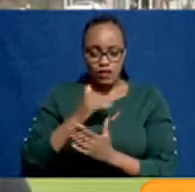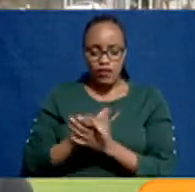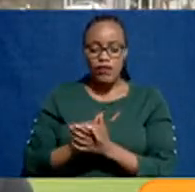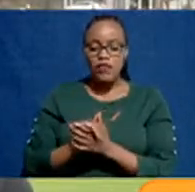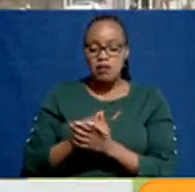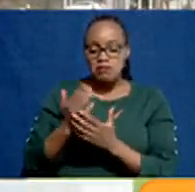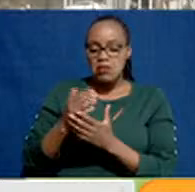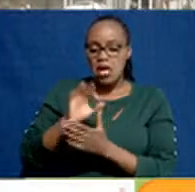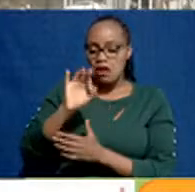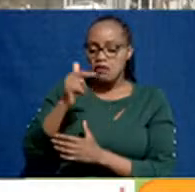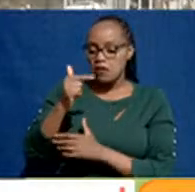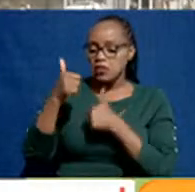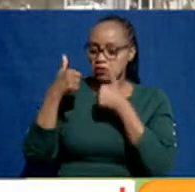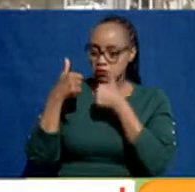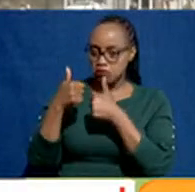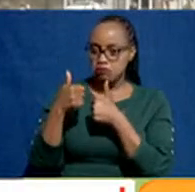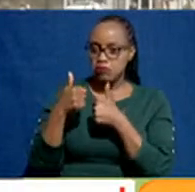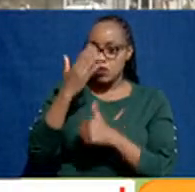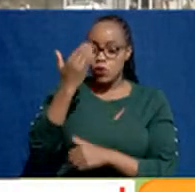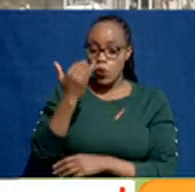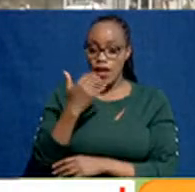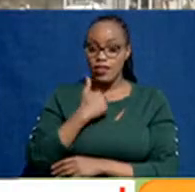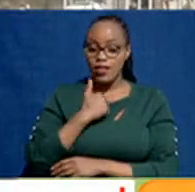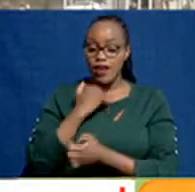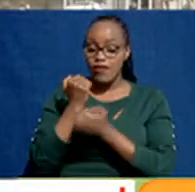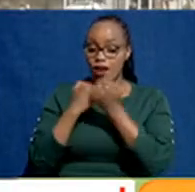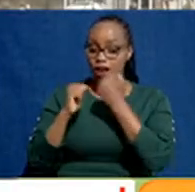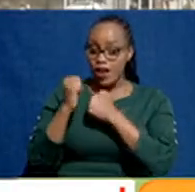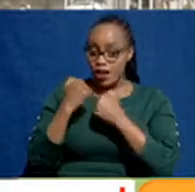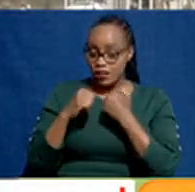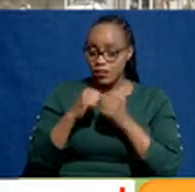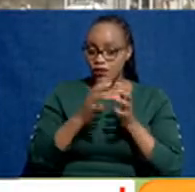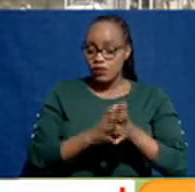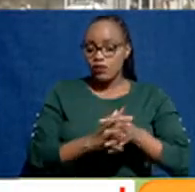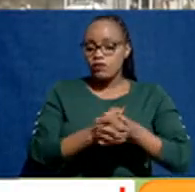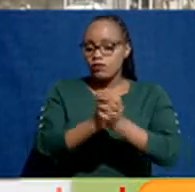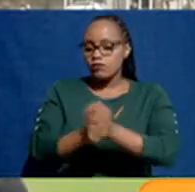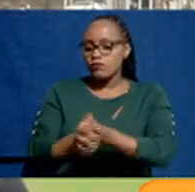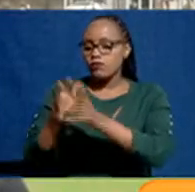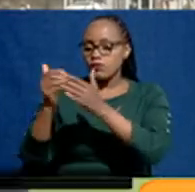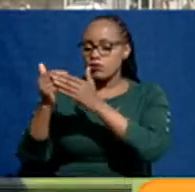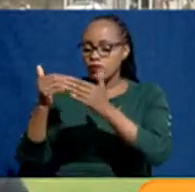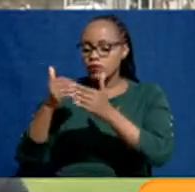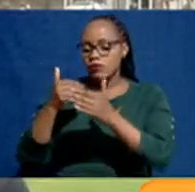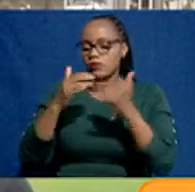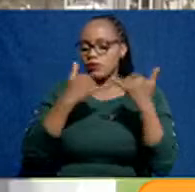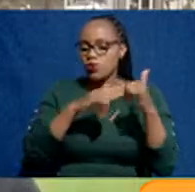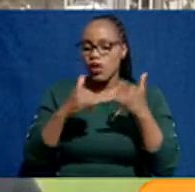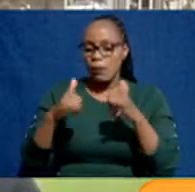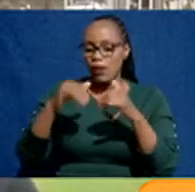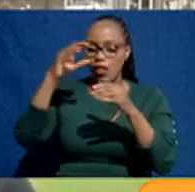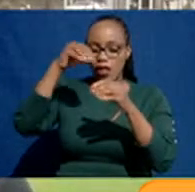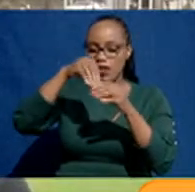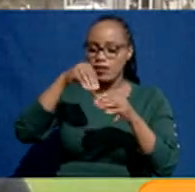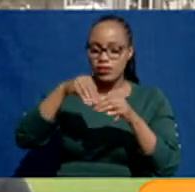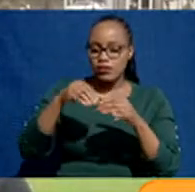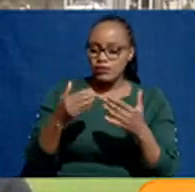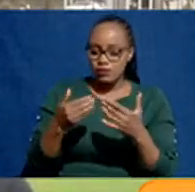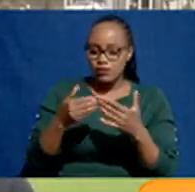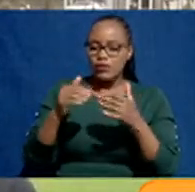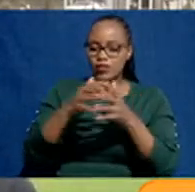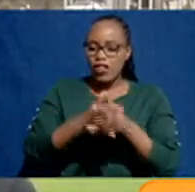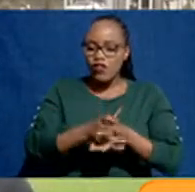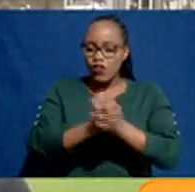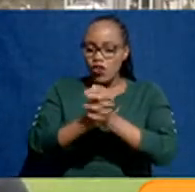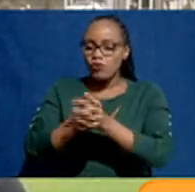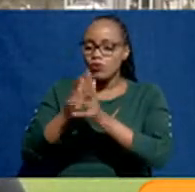fitness level was okay because they were already in active volleyball, though they were playing indoor volleyball in school. So what I embarked